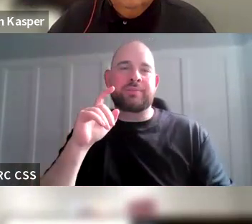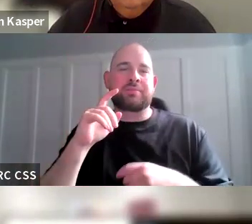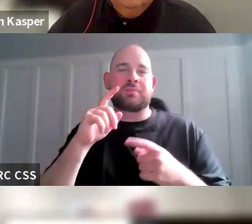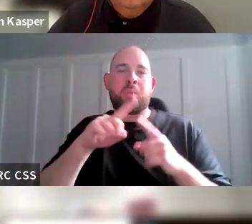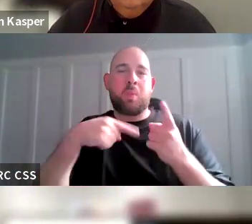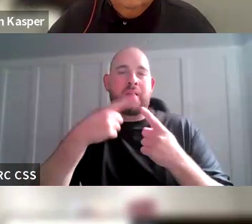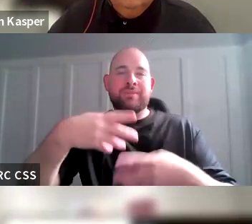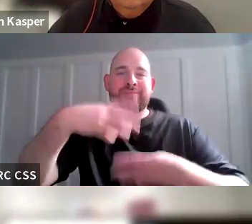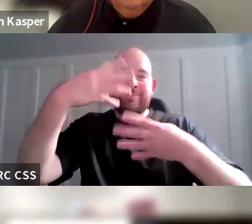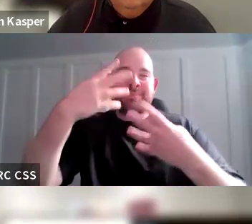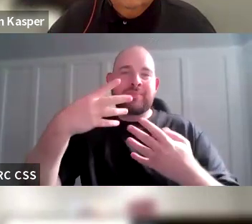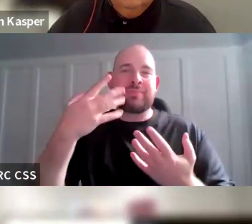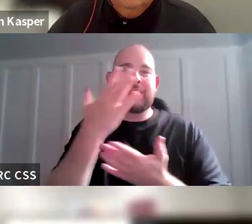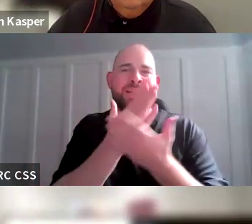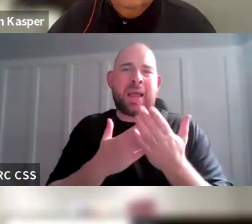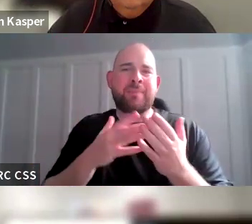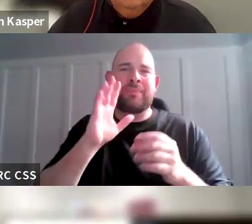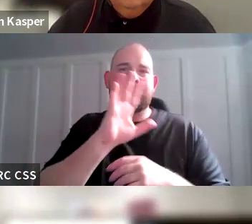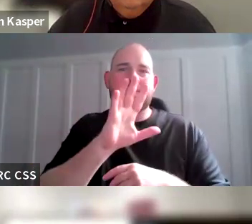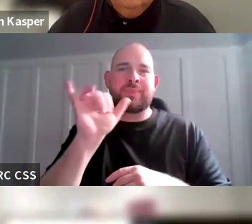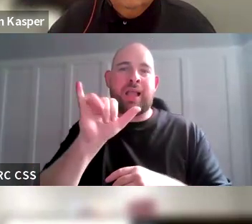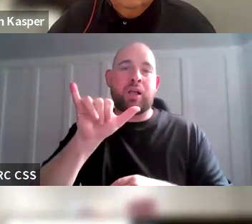lifetime captioning.